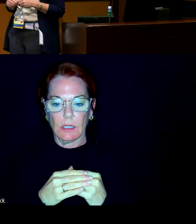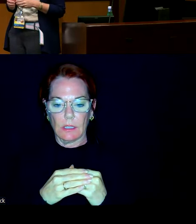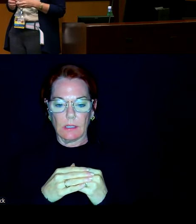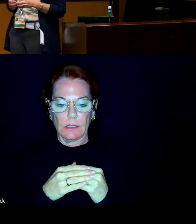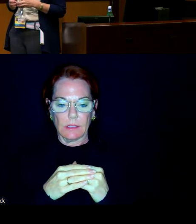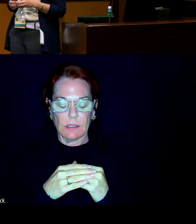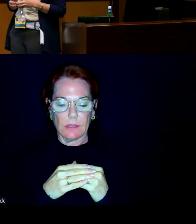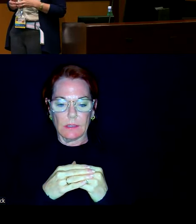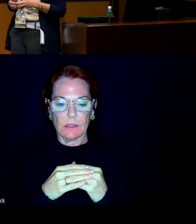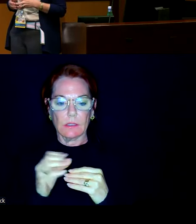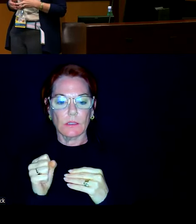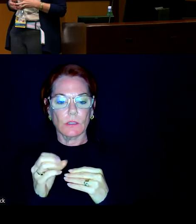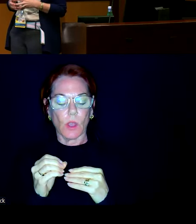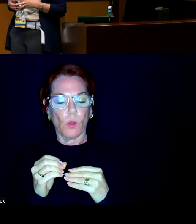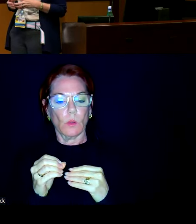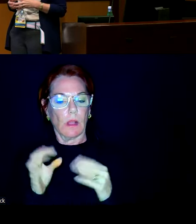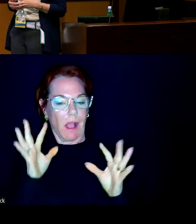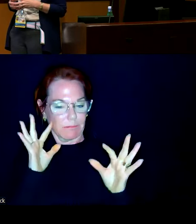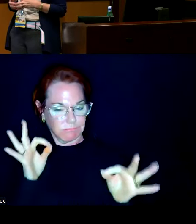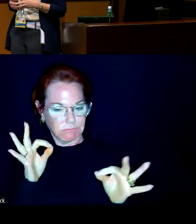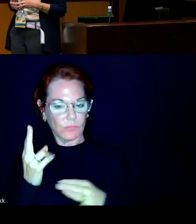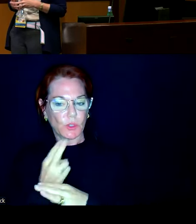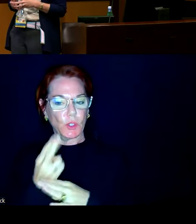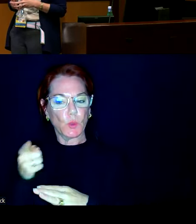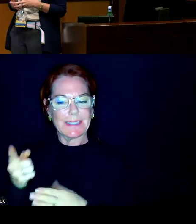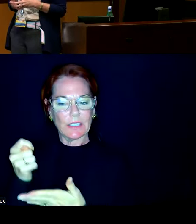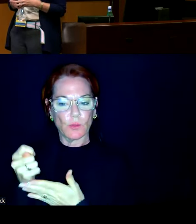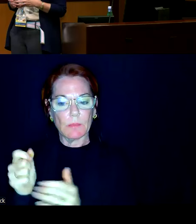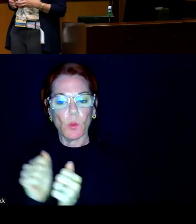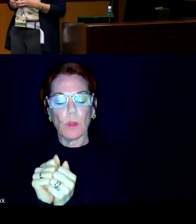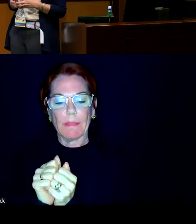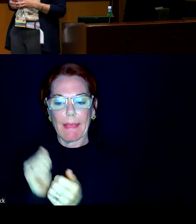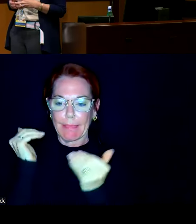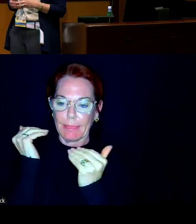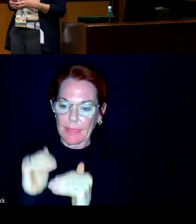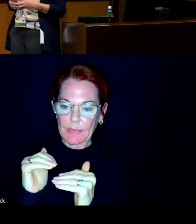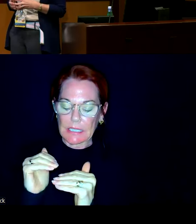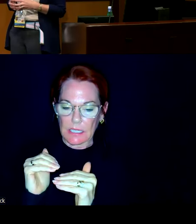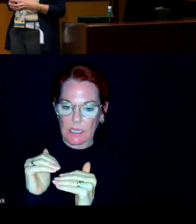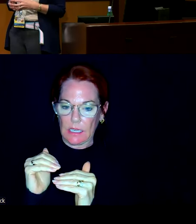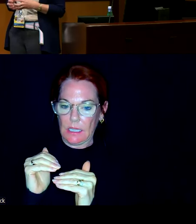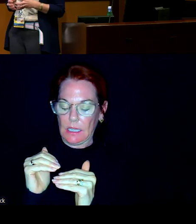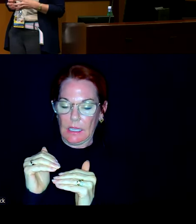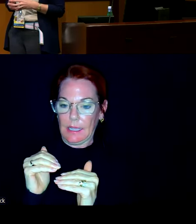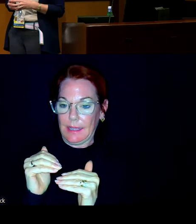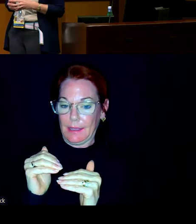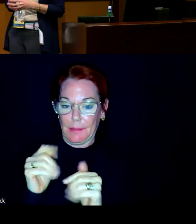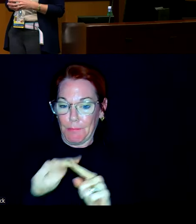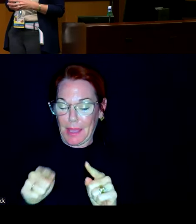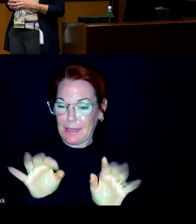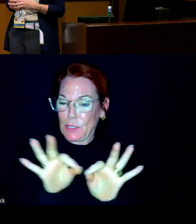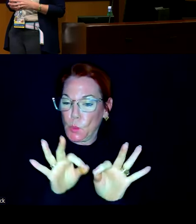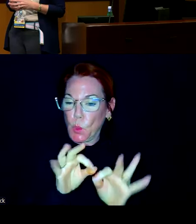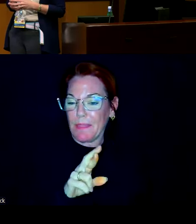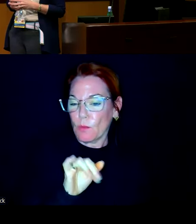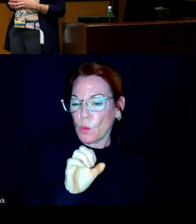these treatments with limited evidence is that we're maybe saving lives, right? It's worth the risk. But we also don't have any evidence that